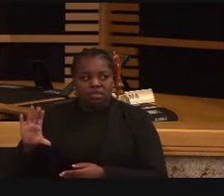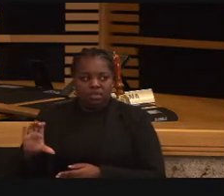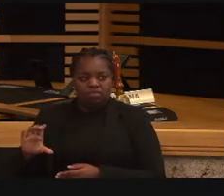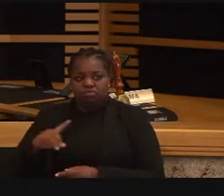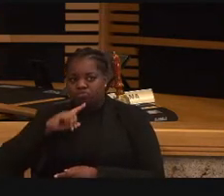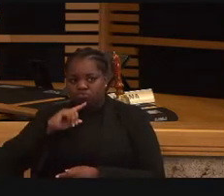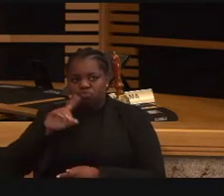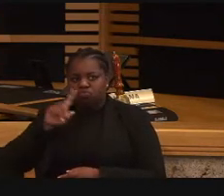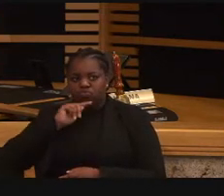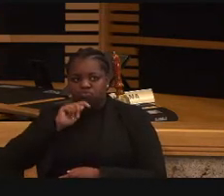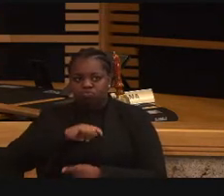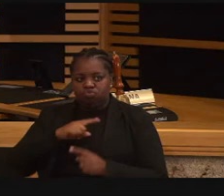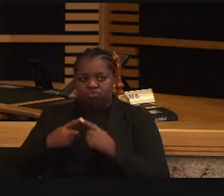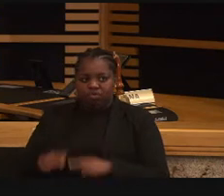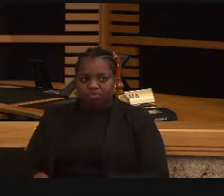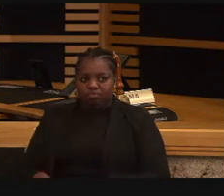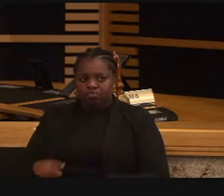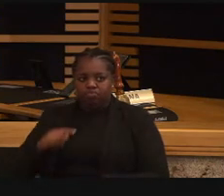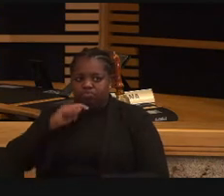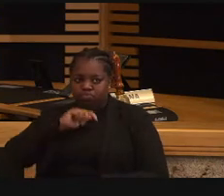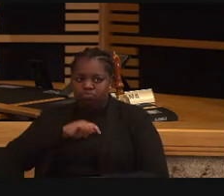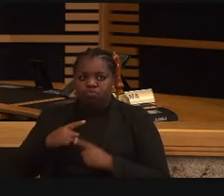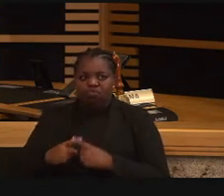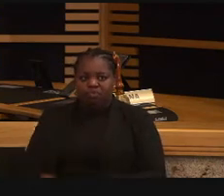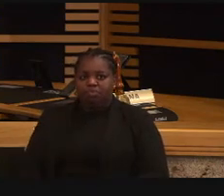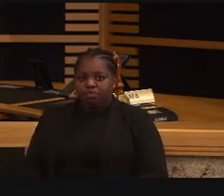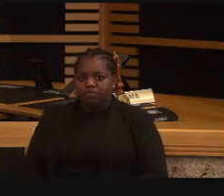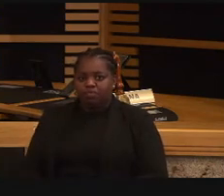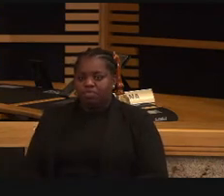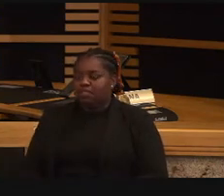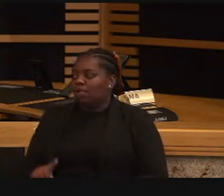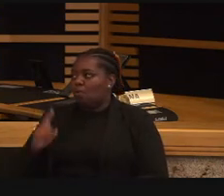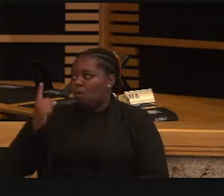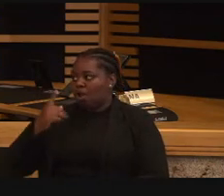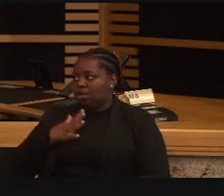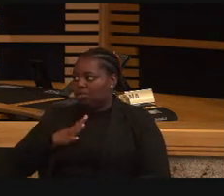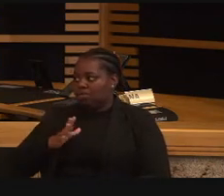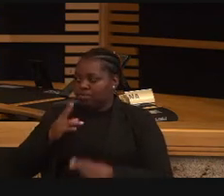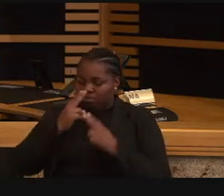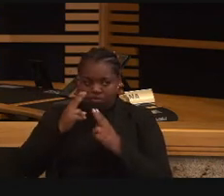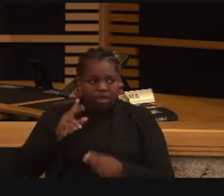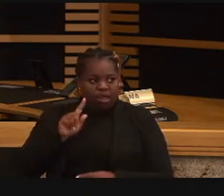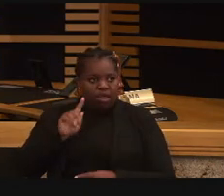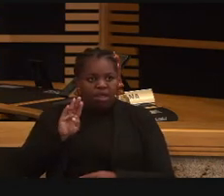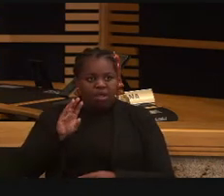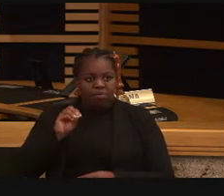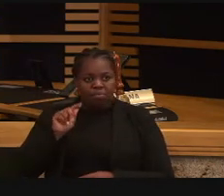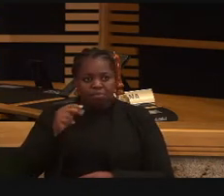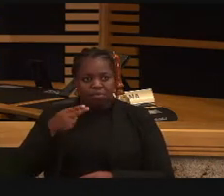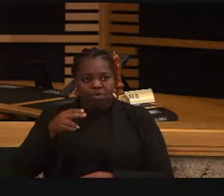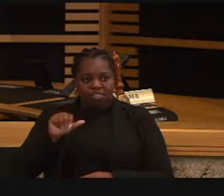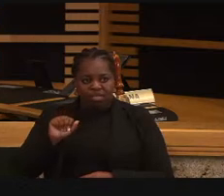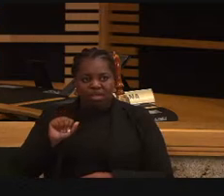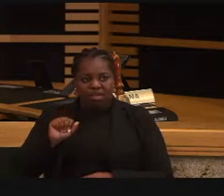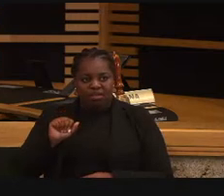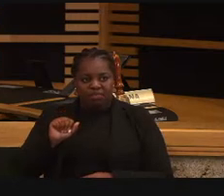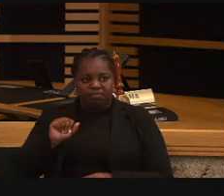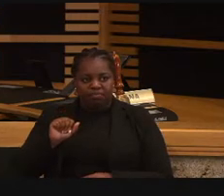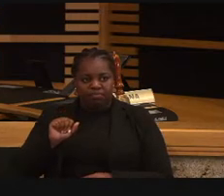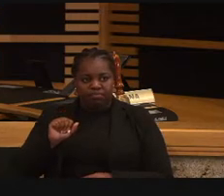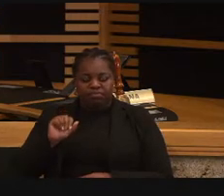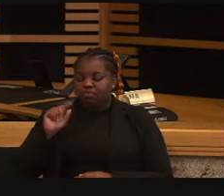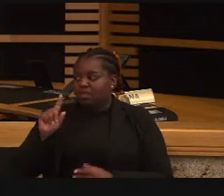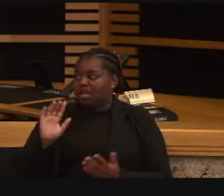true. Which is not true. The first part that I want, Honorable Porter, for you to talk about, as far as the